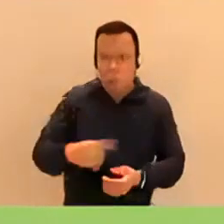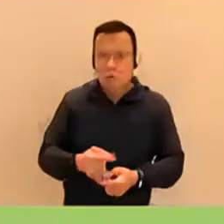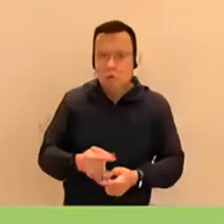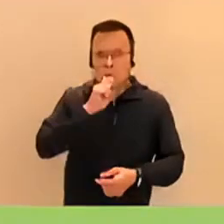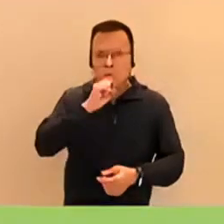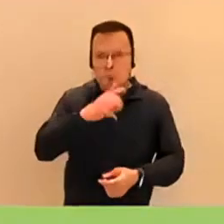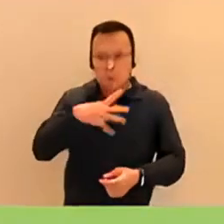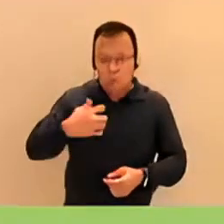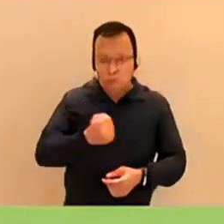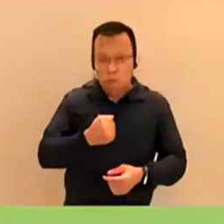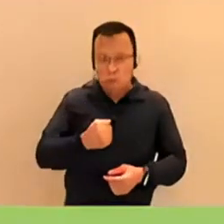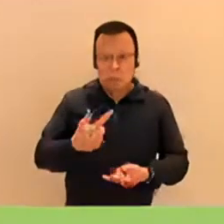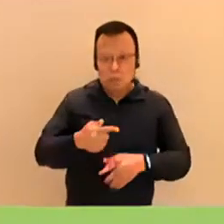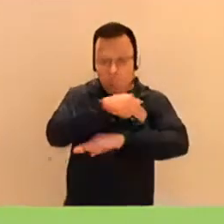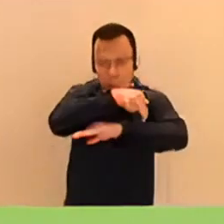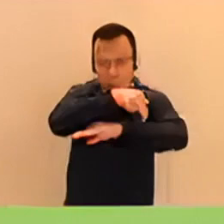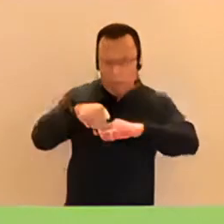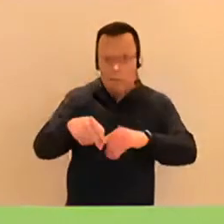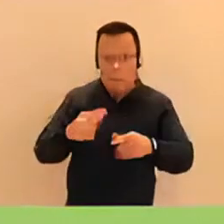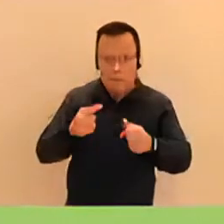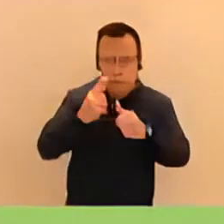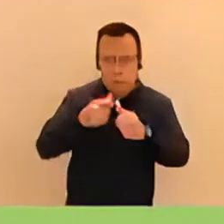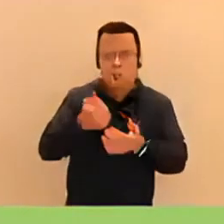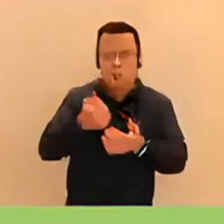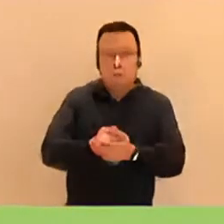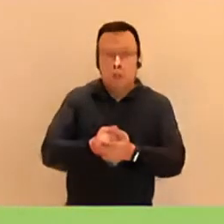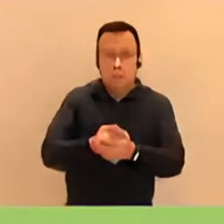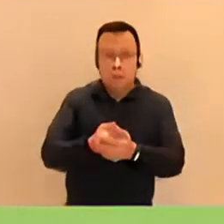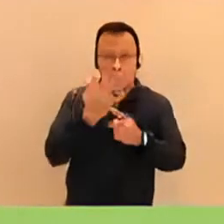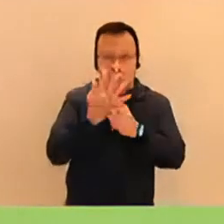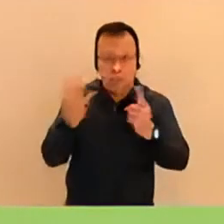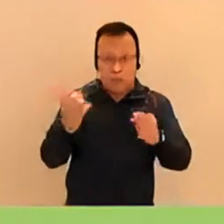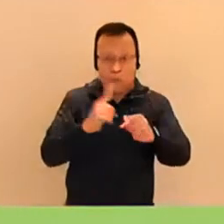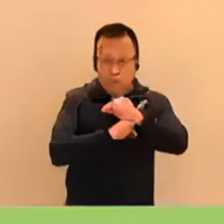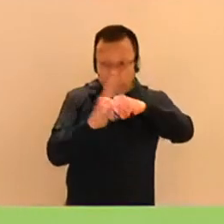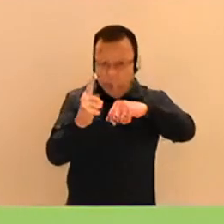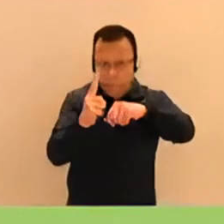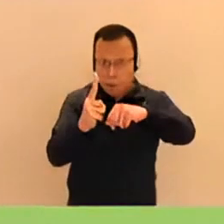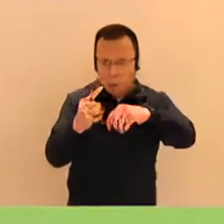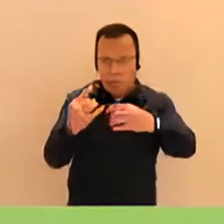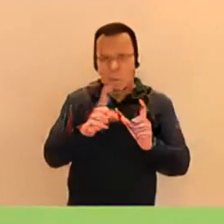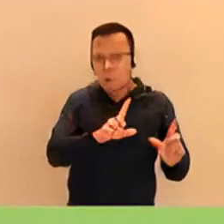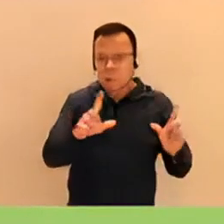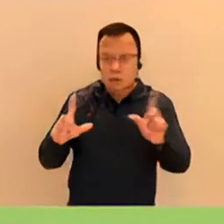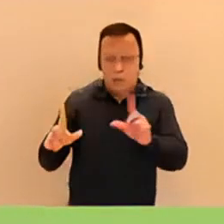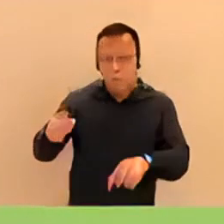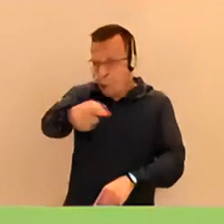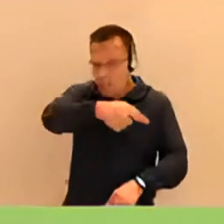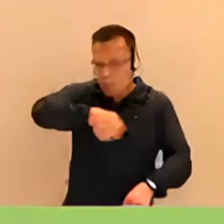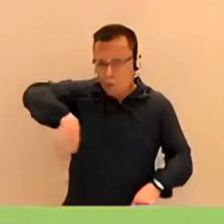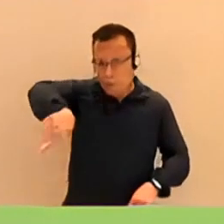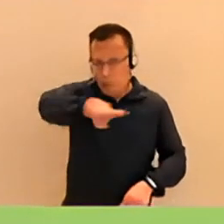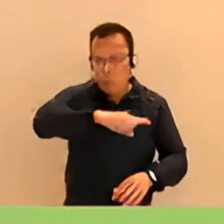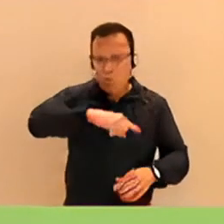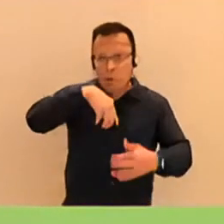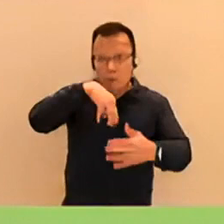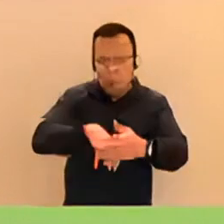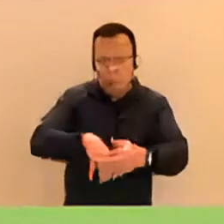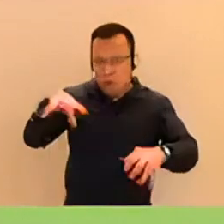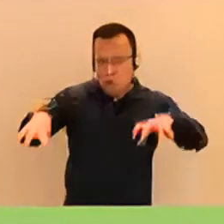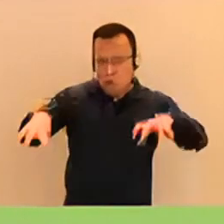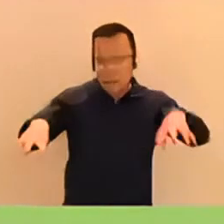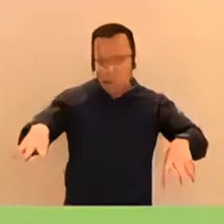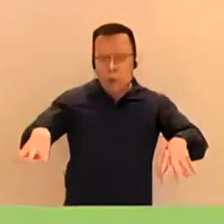we adopt a 15-minute neighborhood concept for the planning of the living communities. Each community will